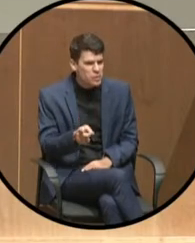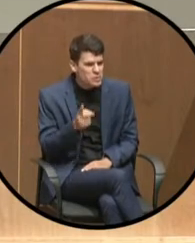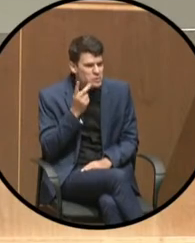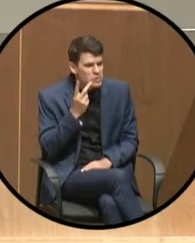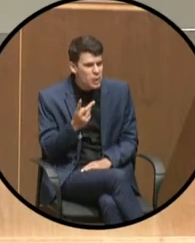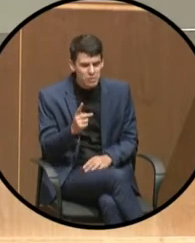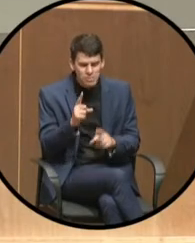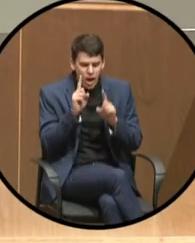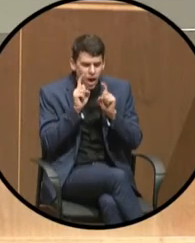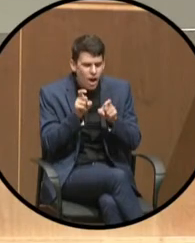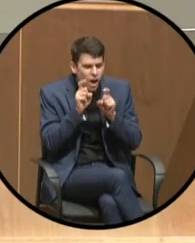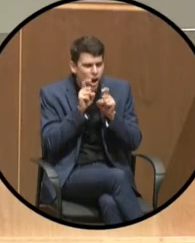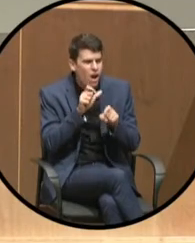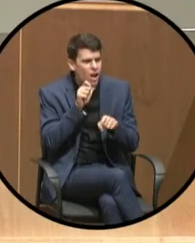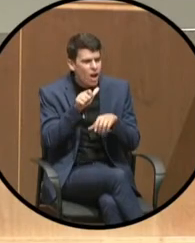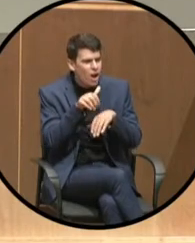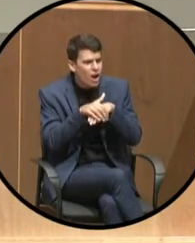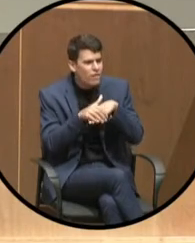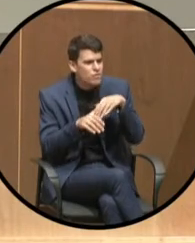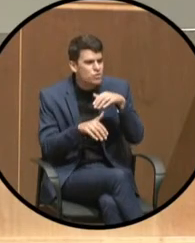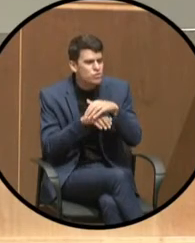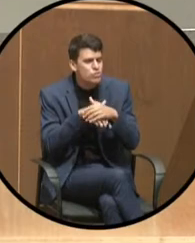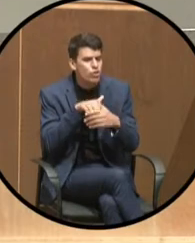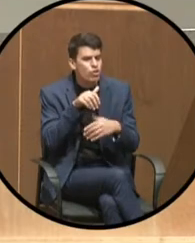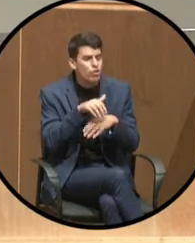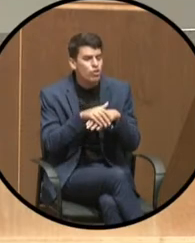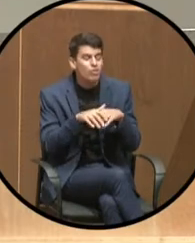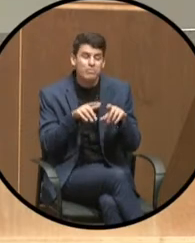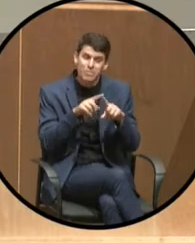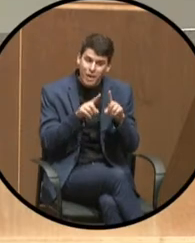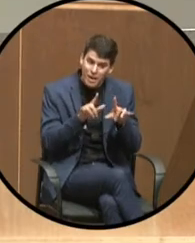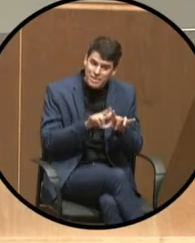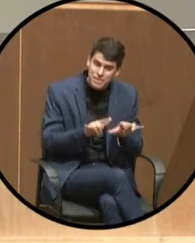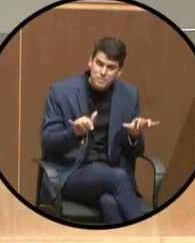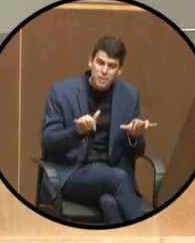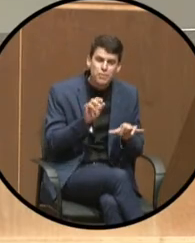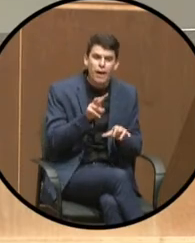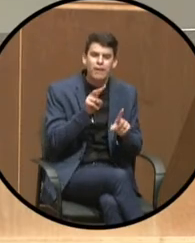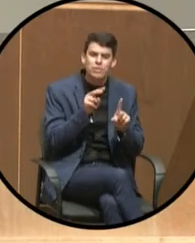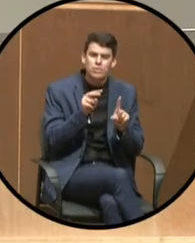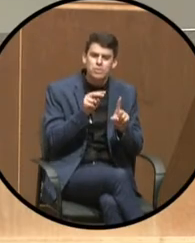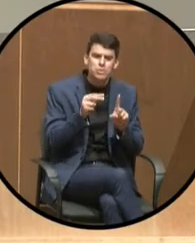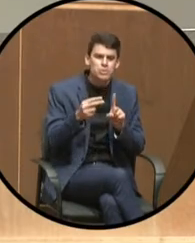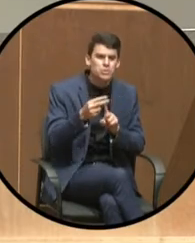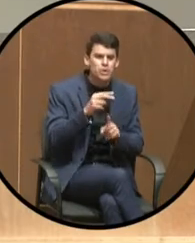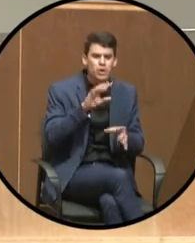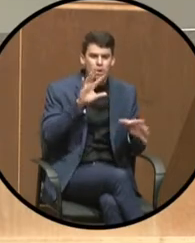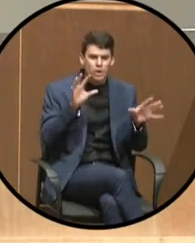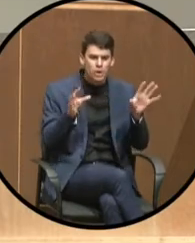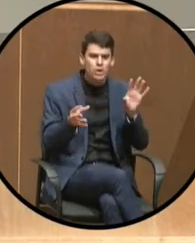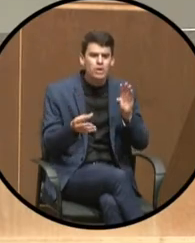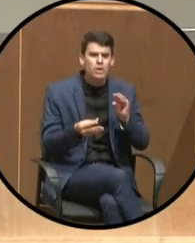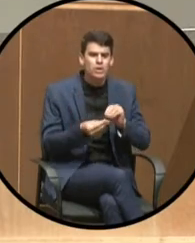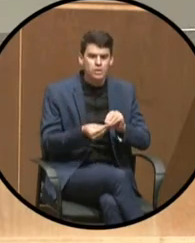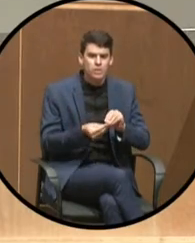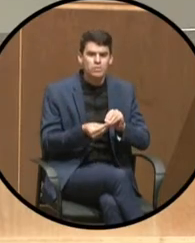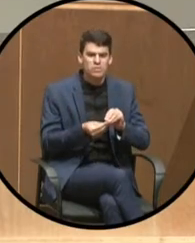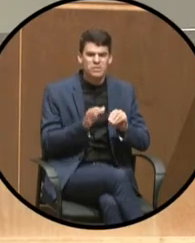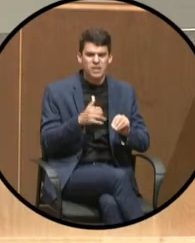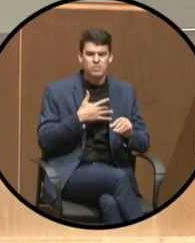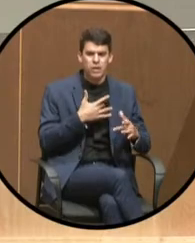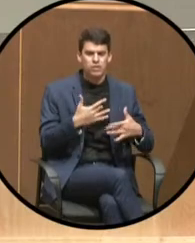I saw how uncomfortable he was. But at the same time, we got to look at it from a holistic point of view. So that's